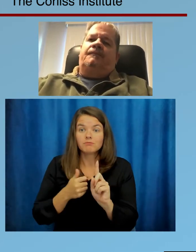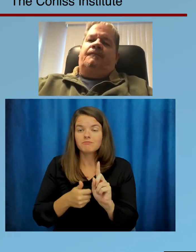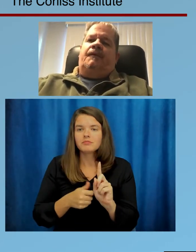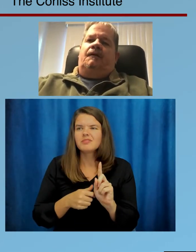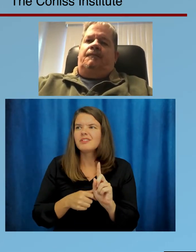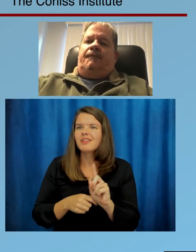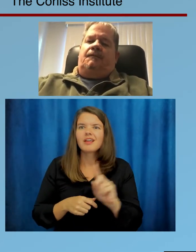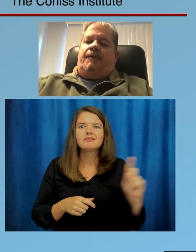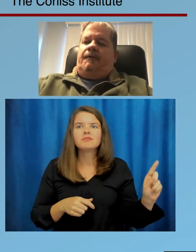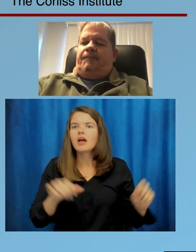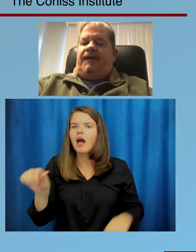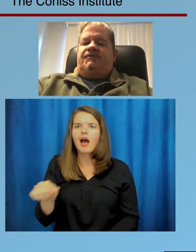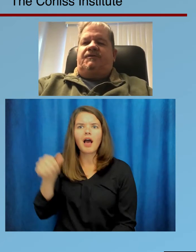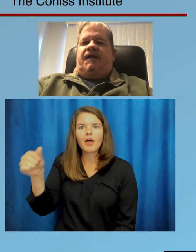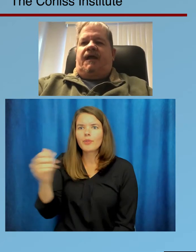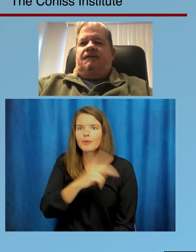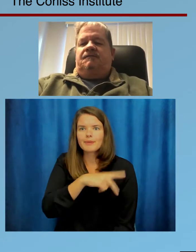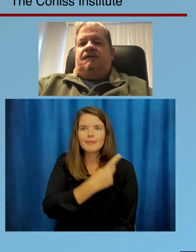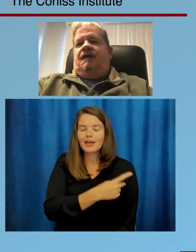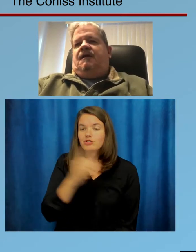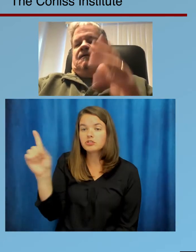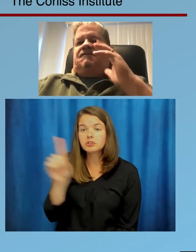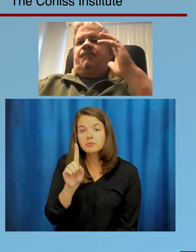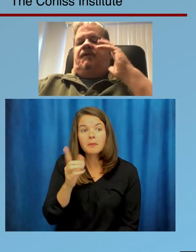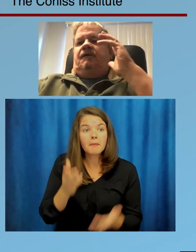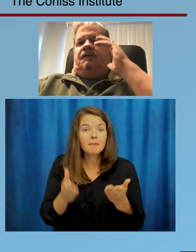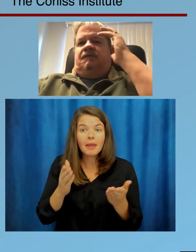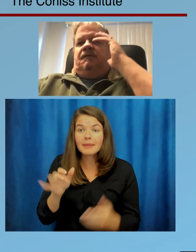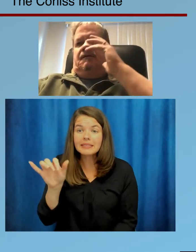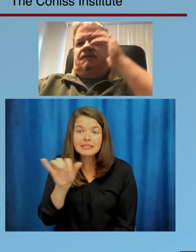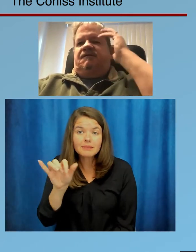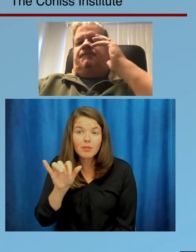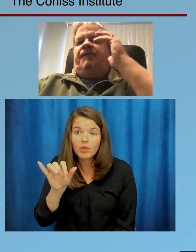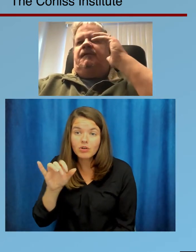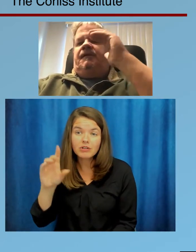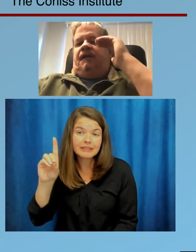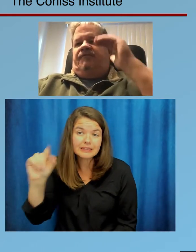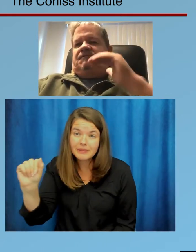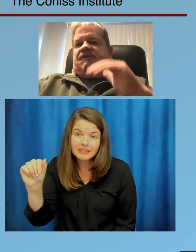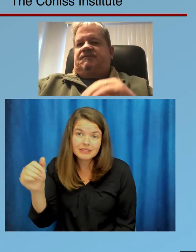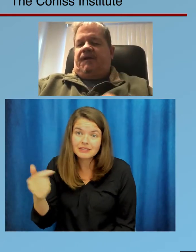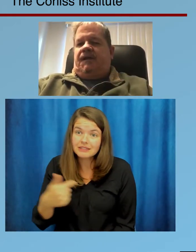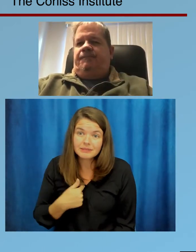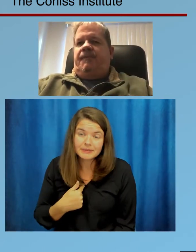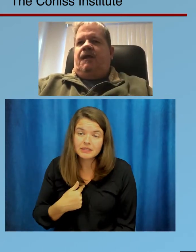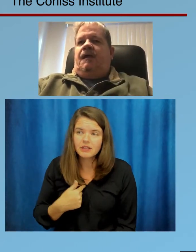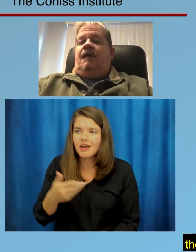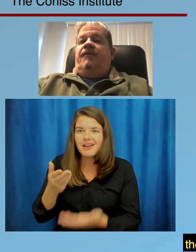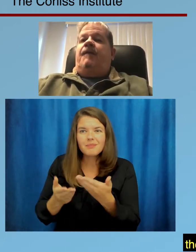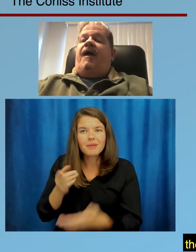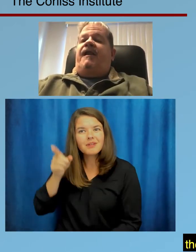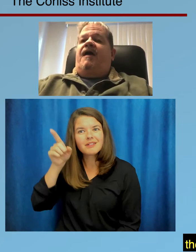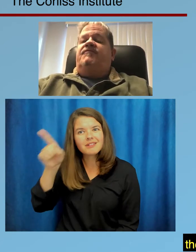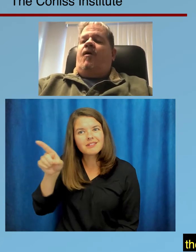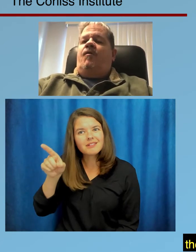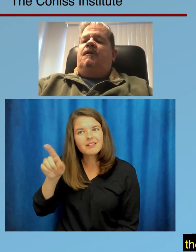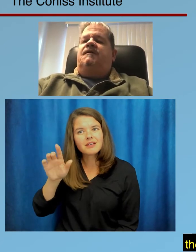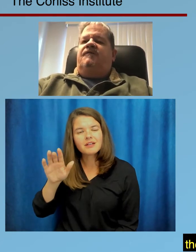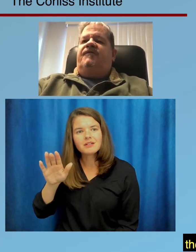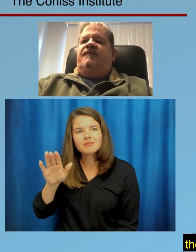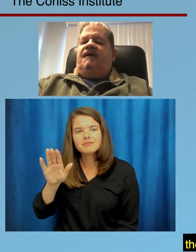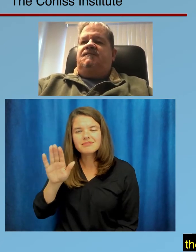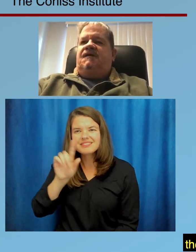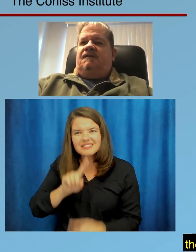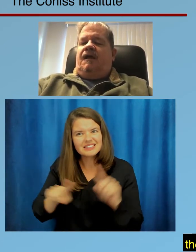another patient that is similar disability levels as me, they might have